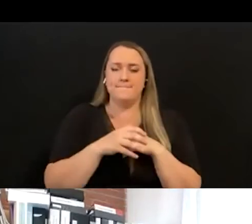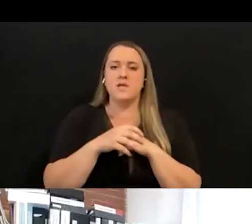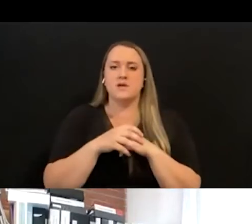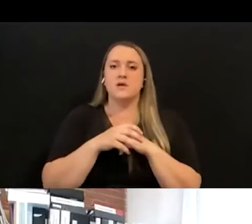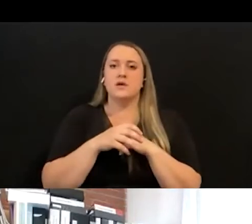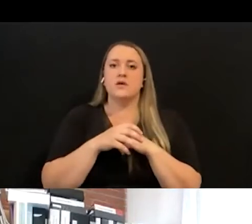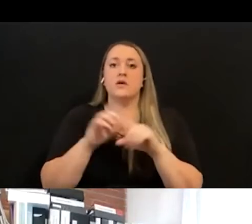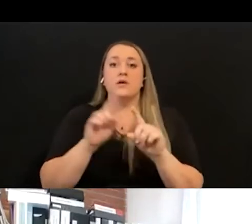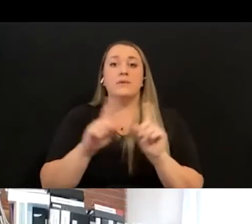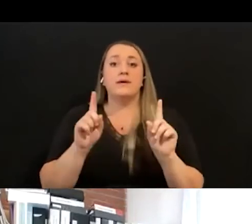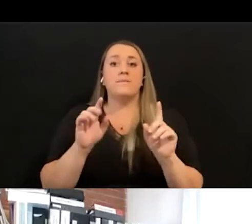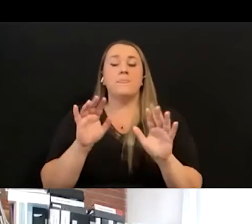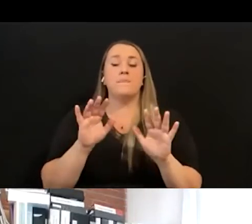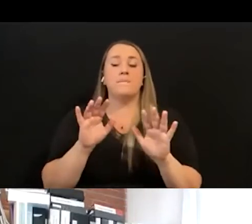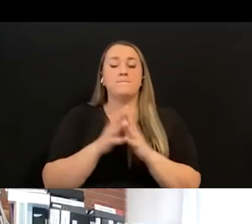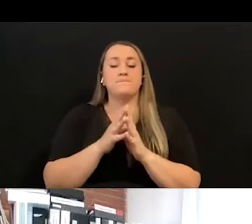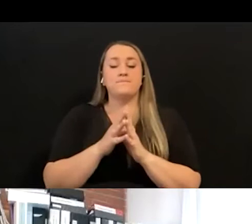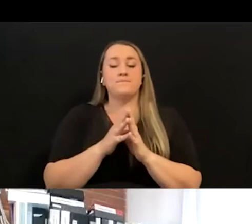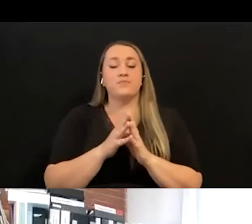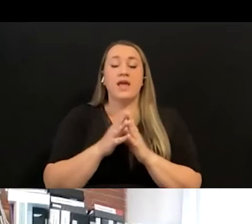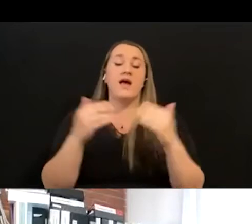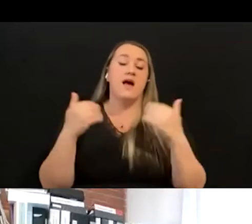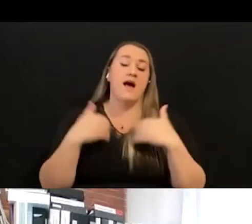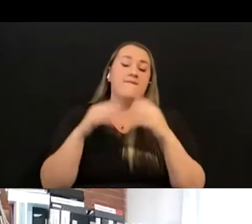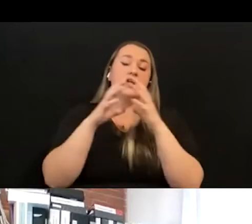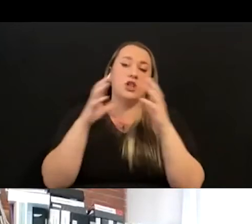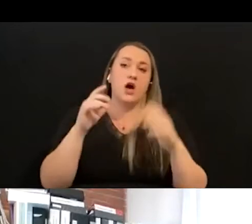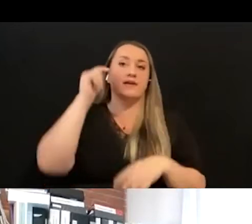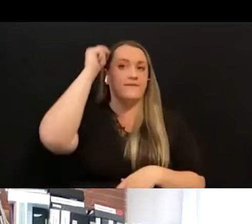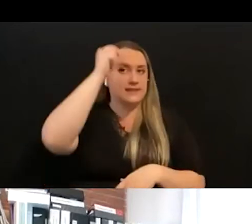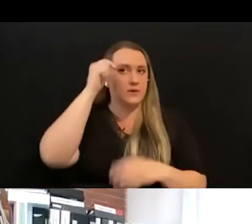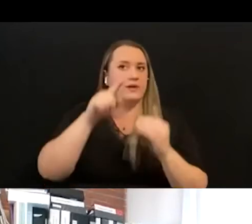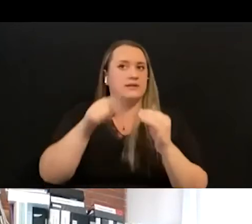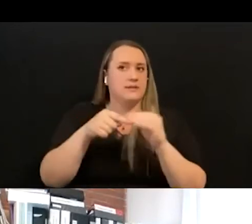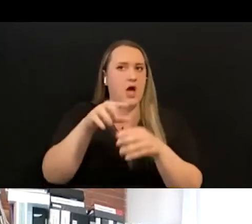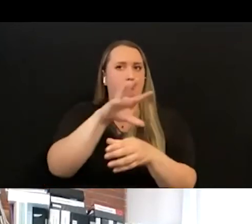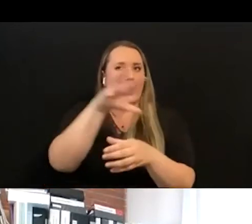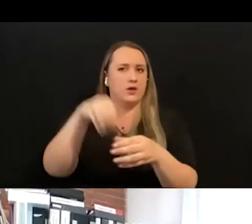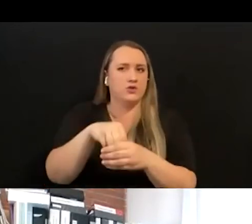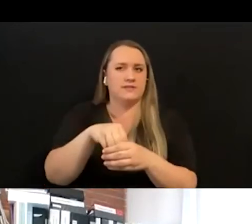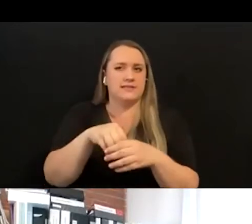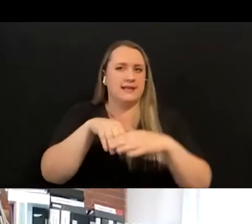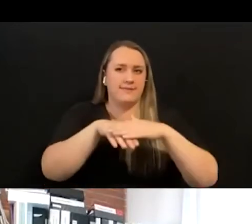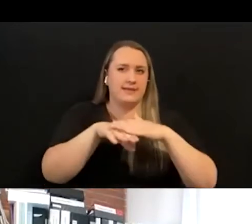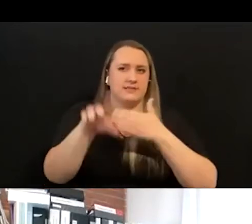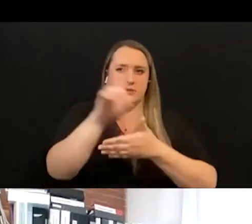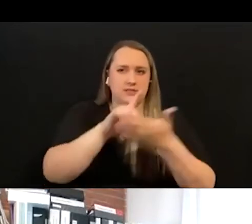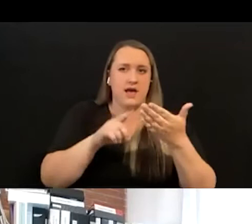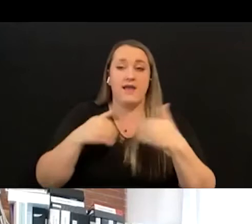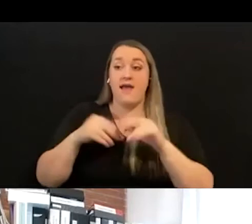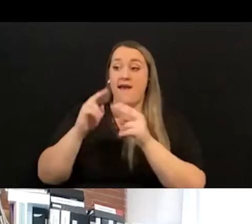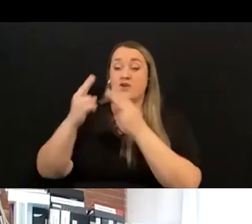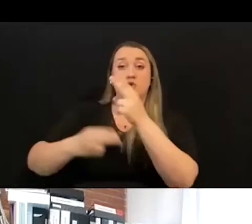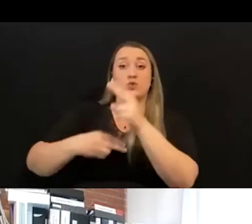But well, there are lots of theories about inclusivity and accessible design. There's universal design